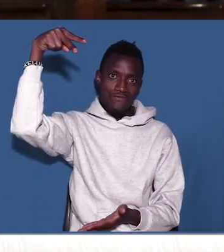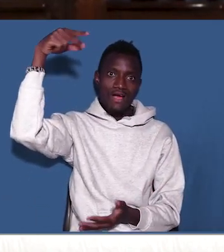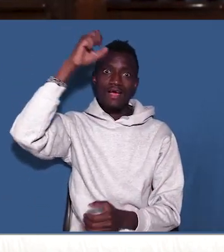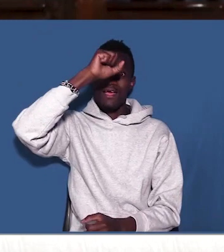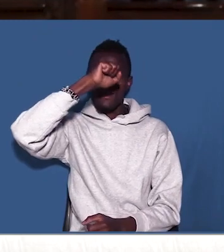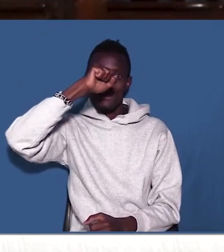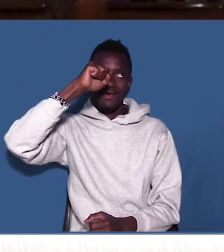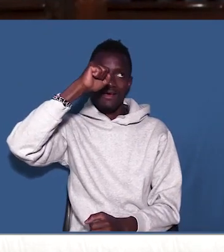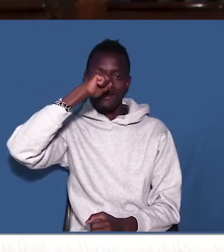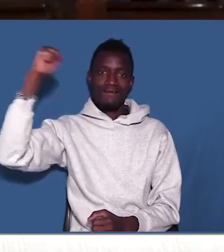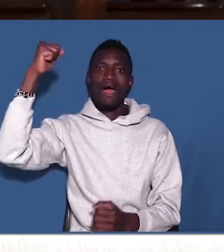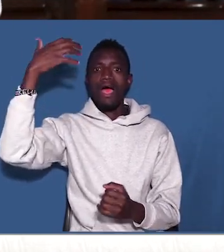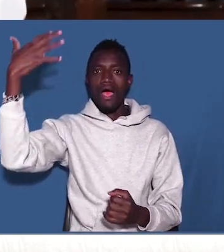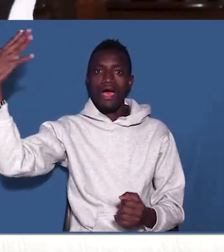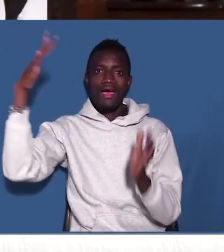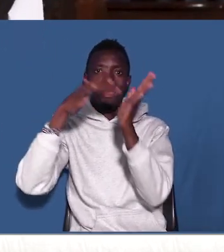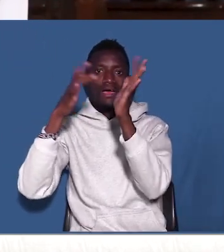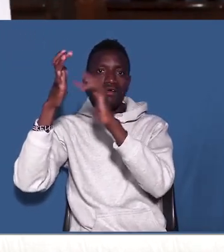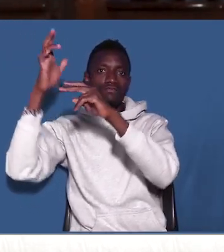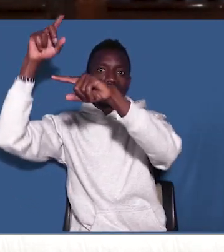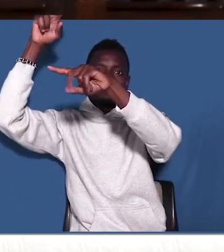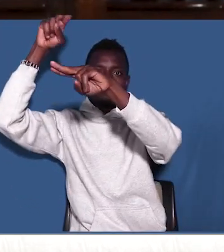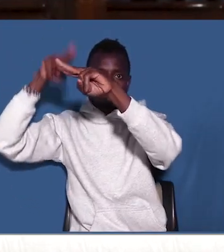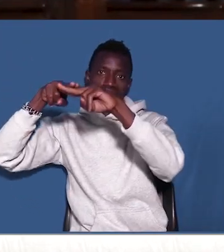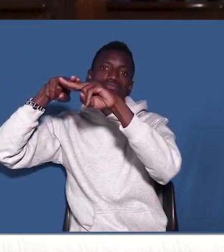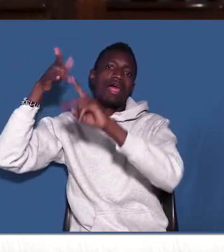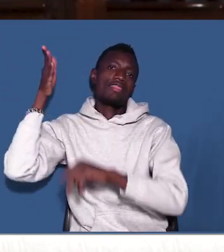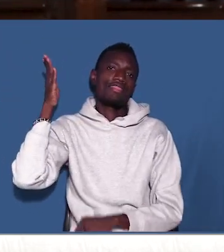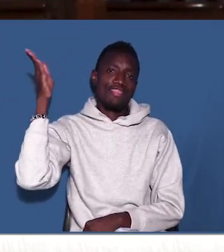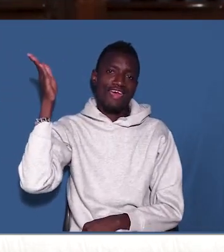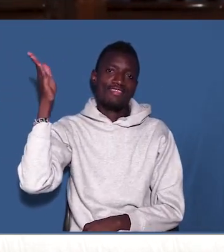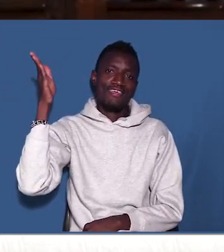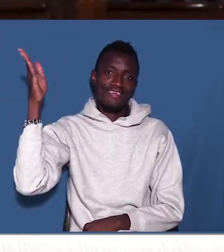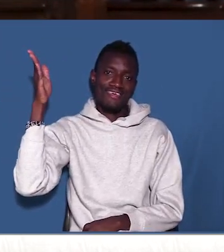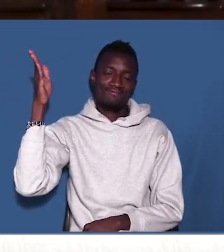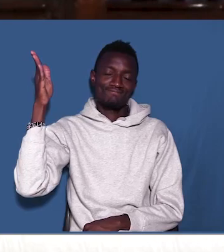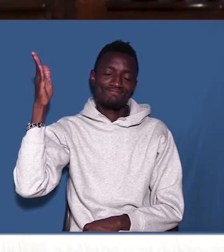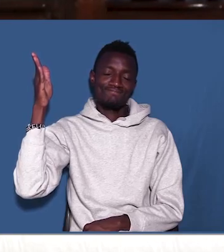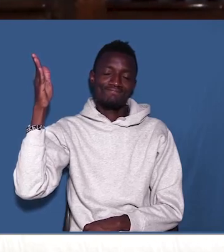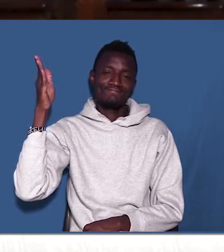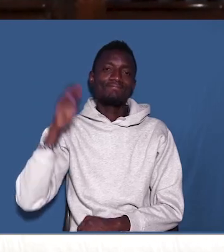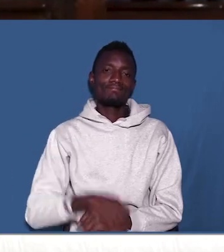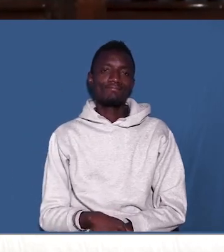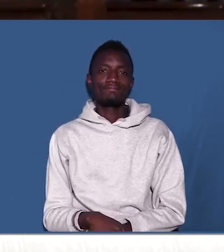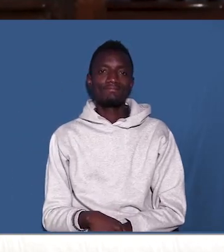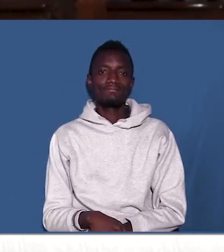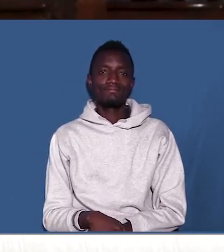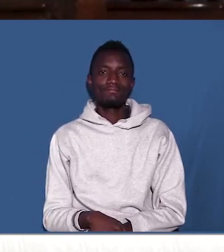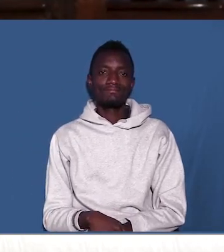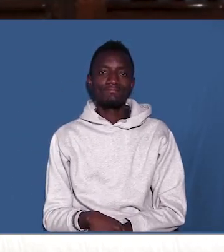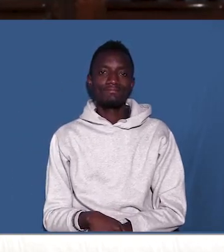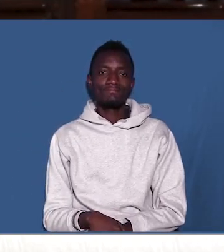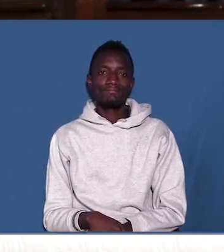for us. Now, that is of massive importance for us, because a